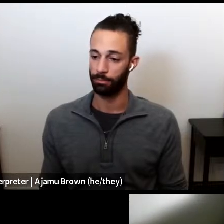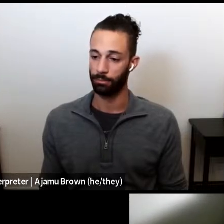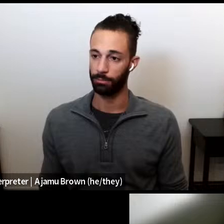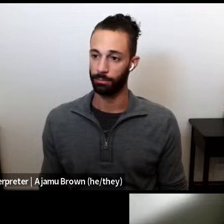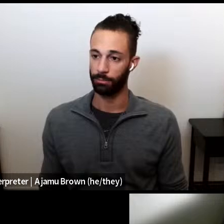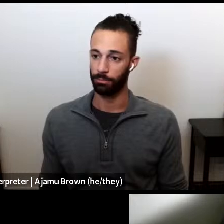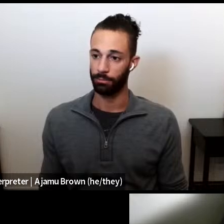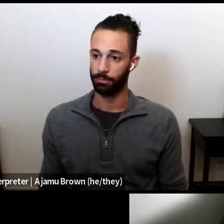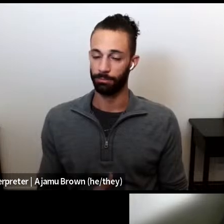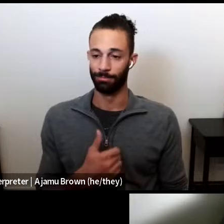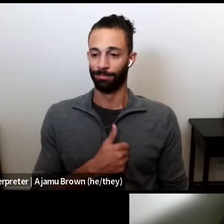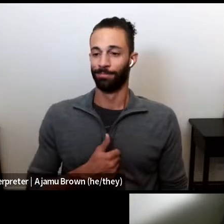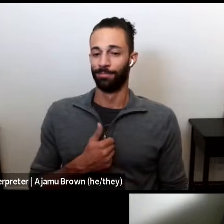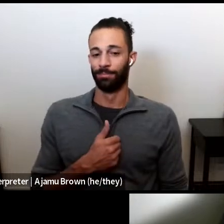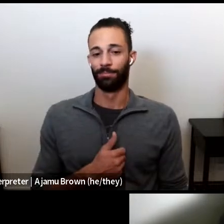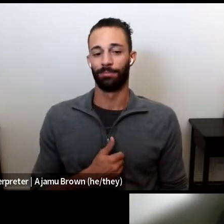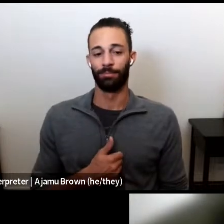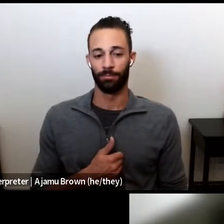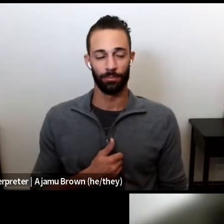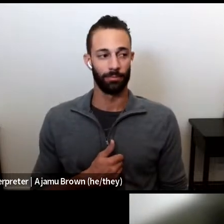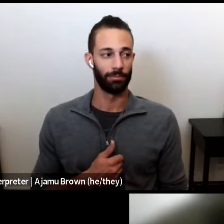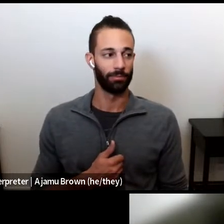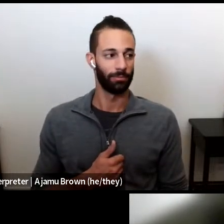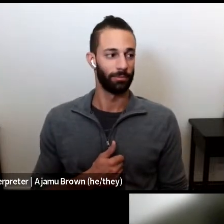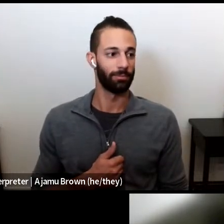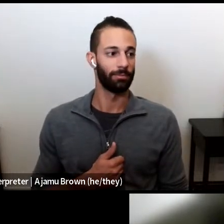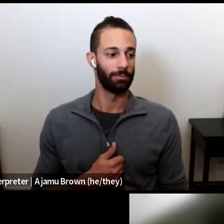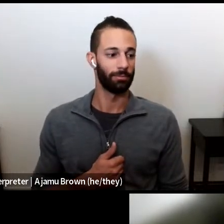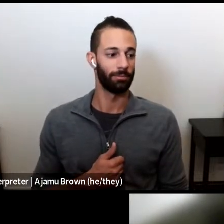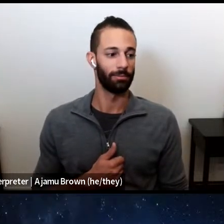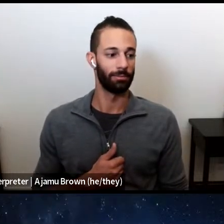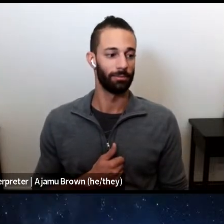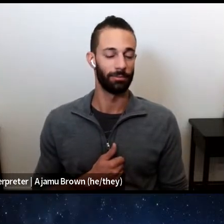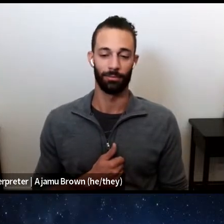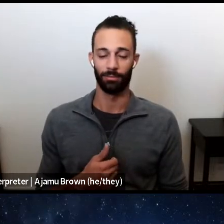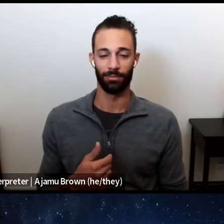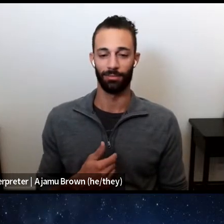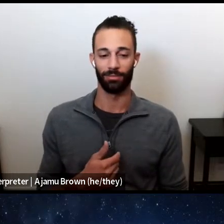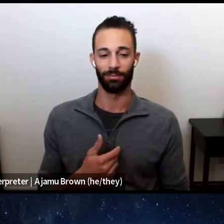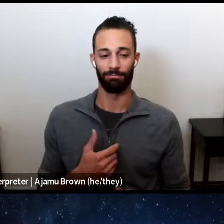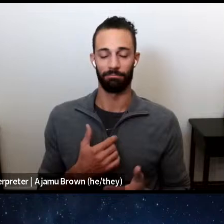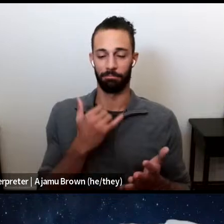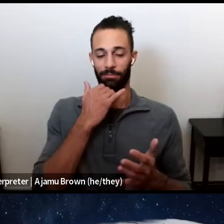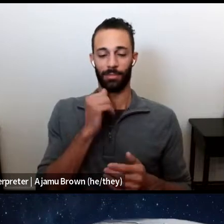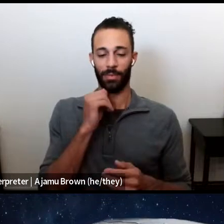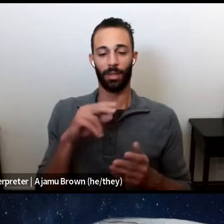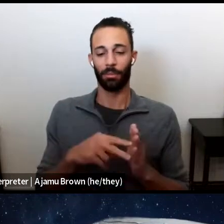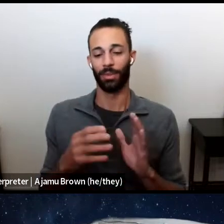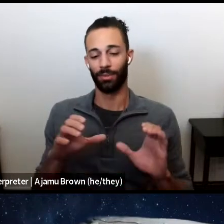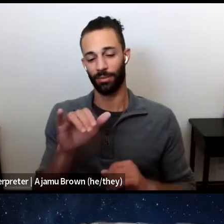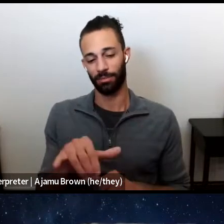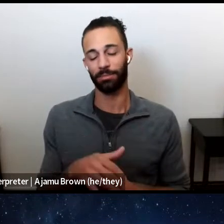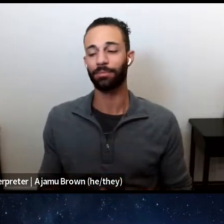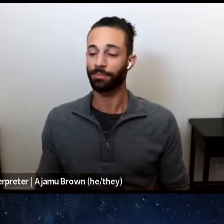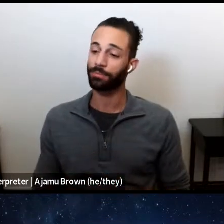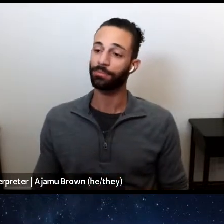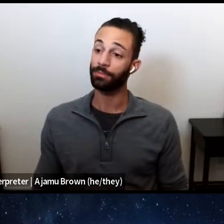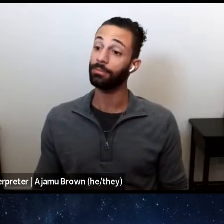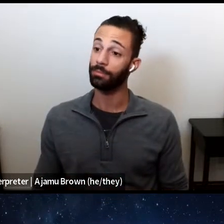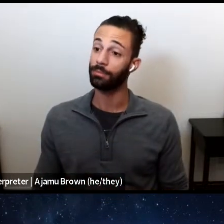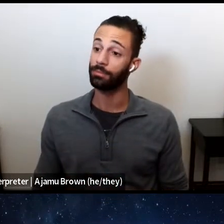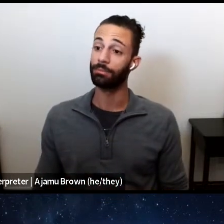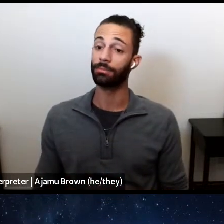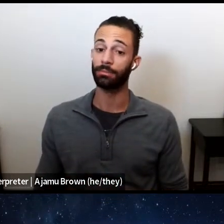So sorry. So sorry. I did not mean to do that. Um, got a lot